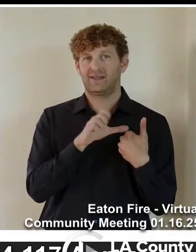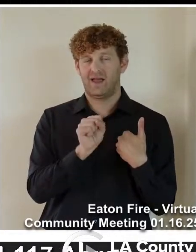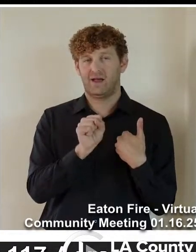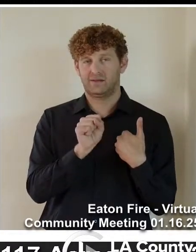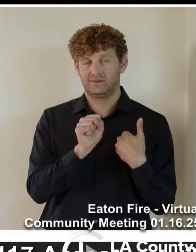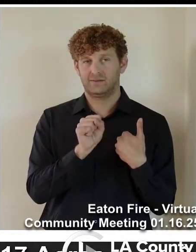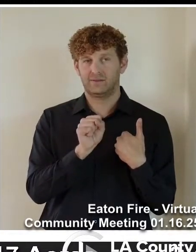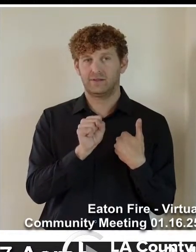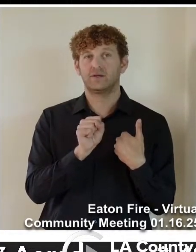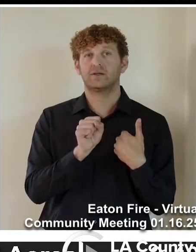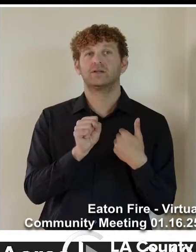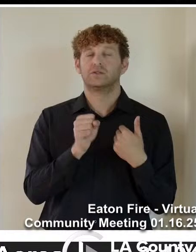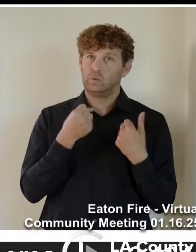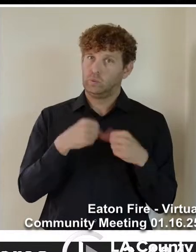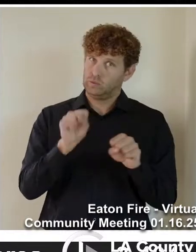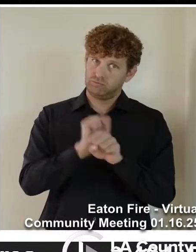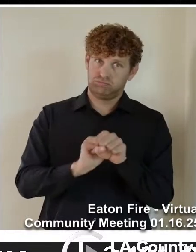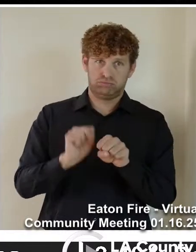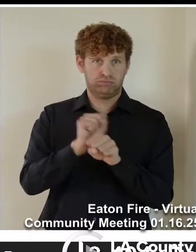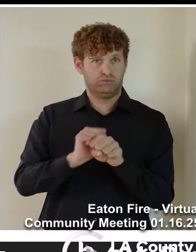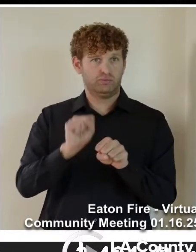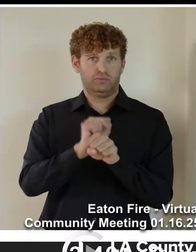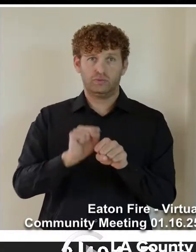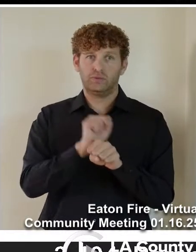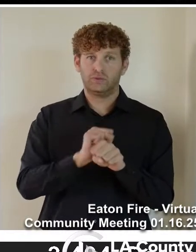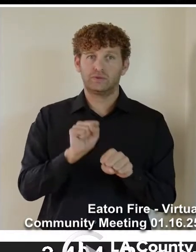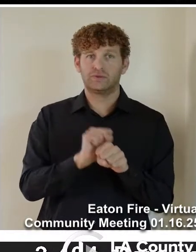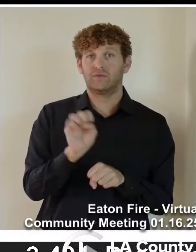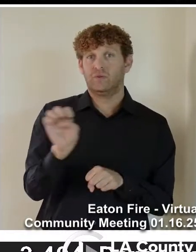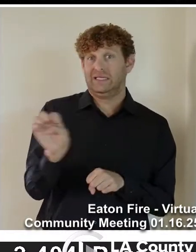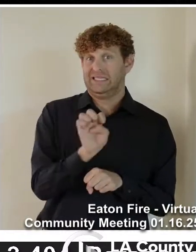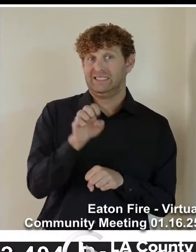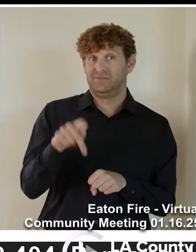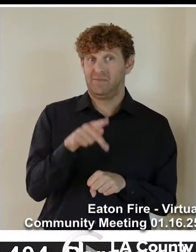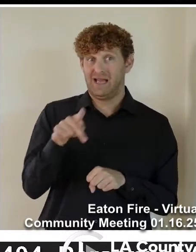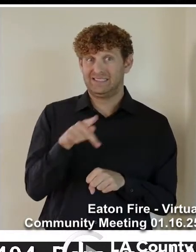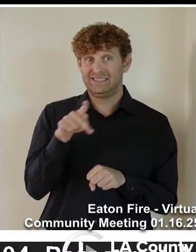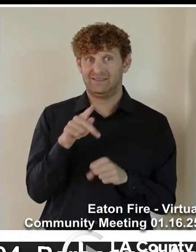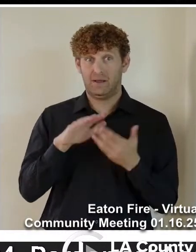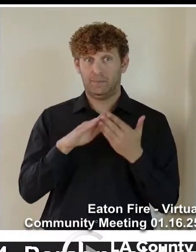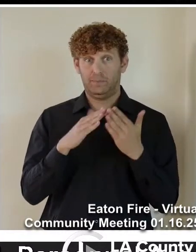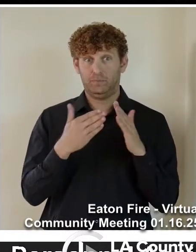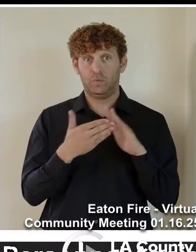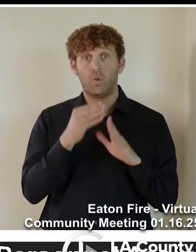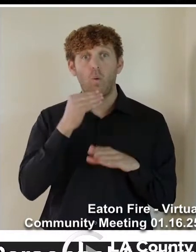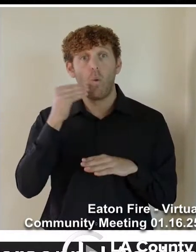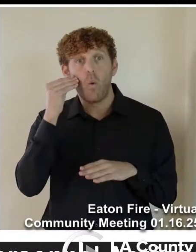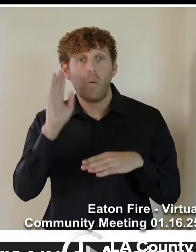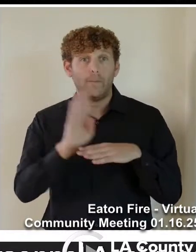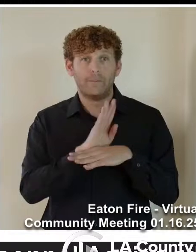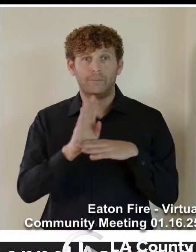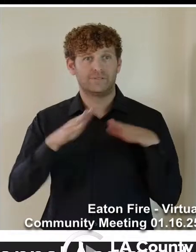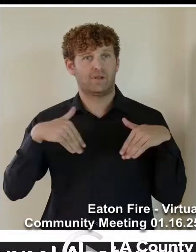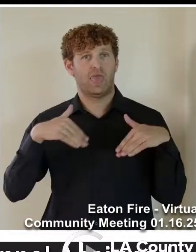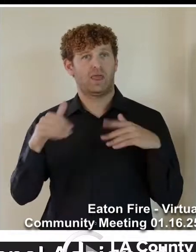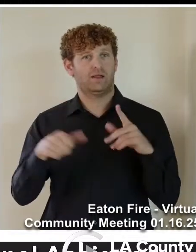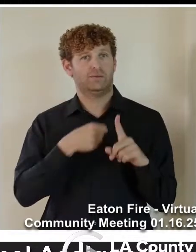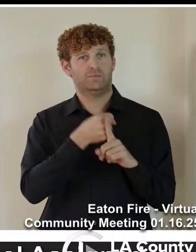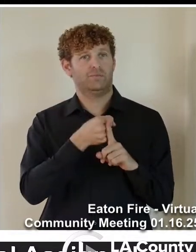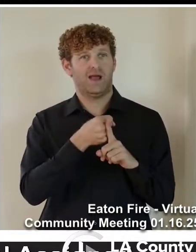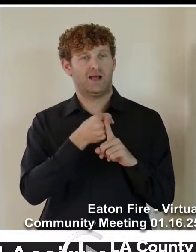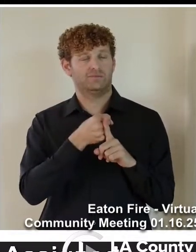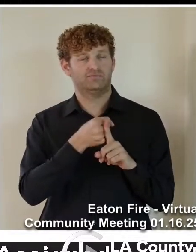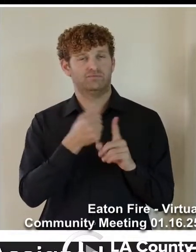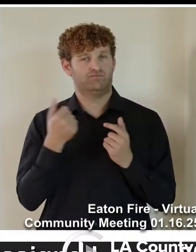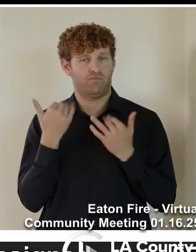continue tomorrow through the eastern Pasadena community and homes and businesses not impacted by the fire. Customers